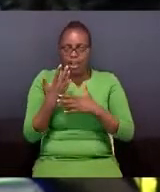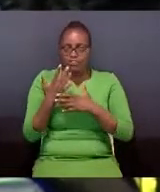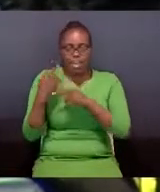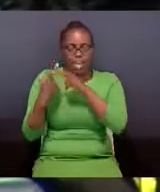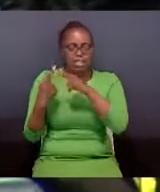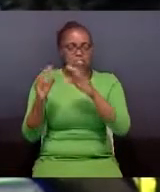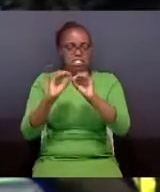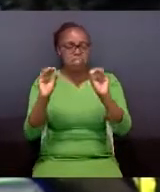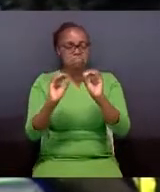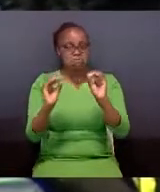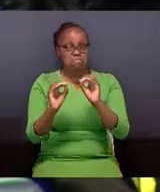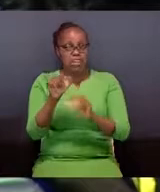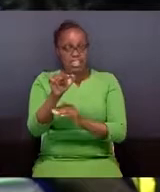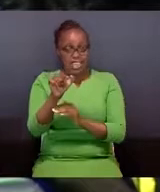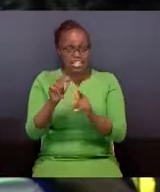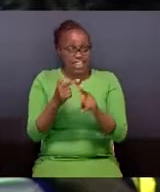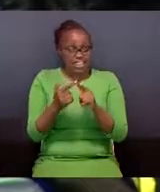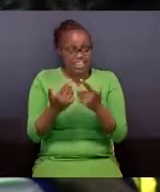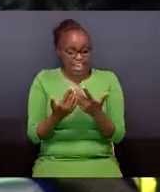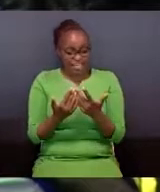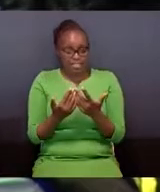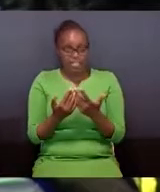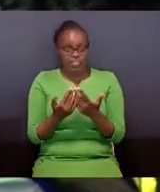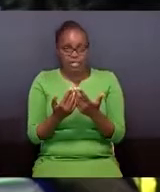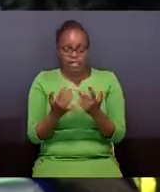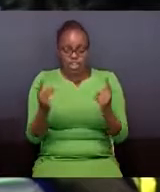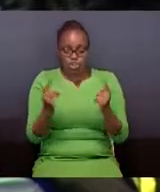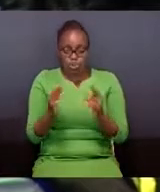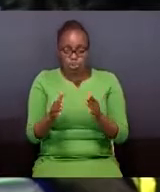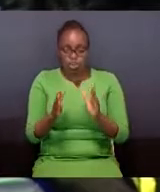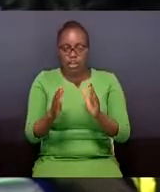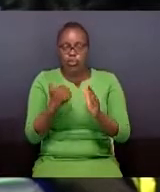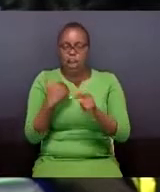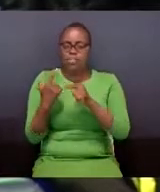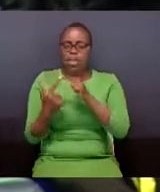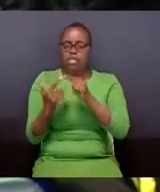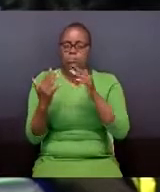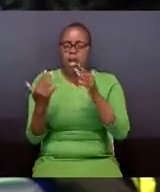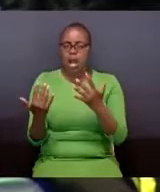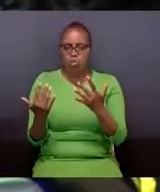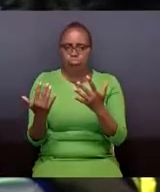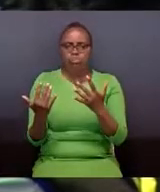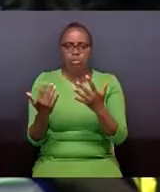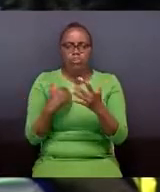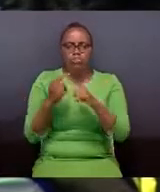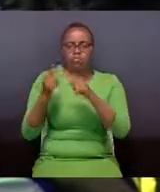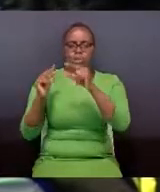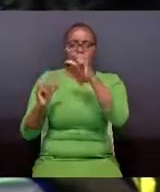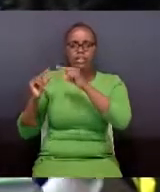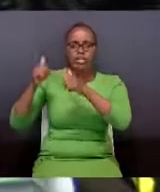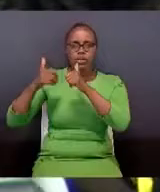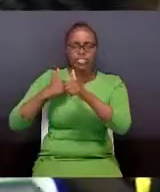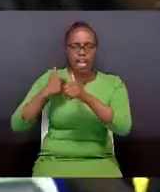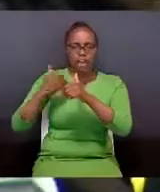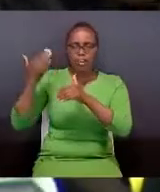experience. So is there a shortcut to get experience very quickly for the generations that have